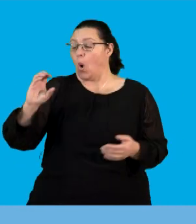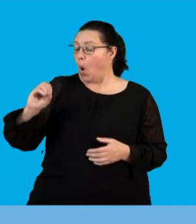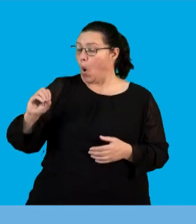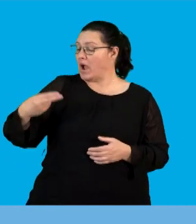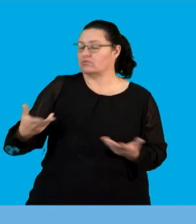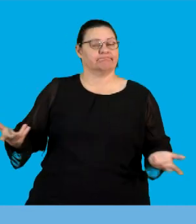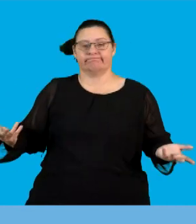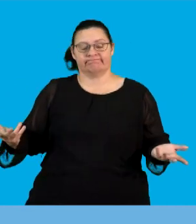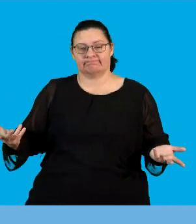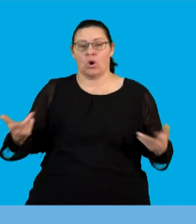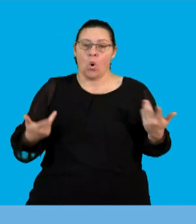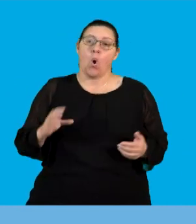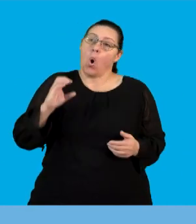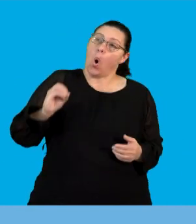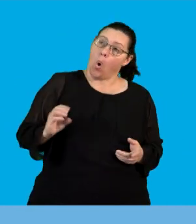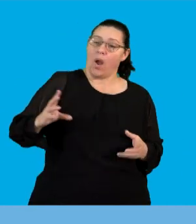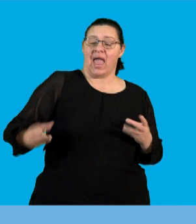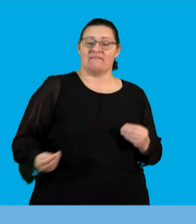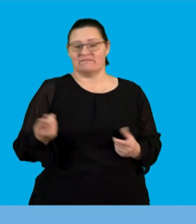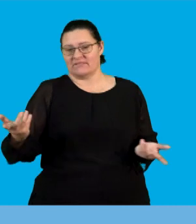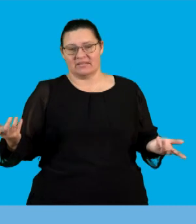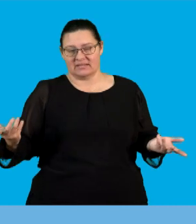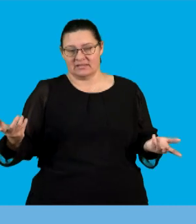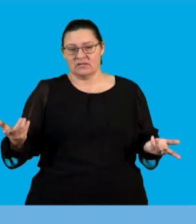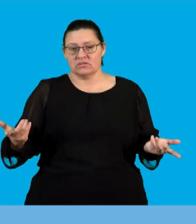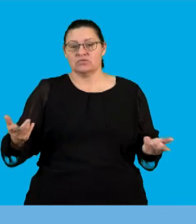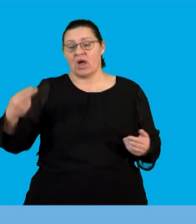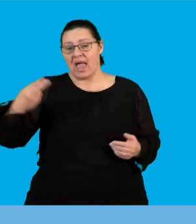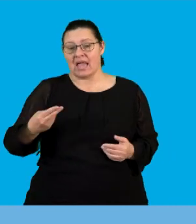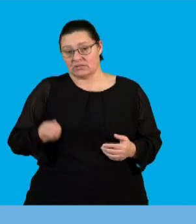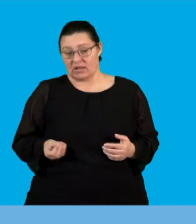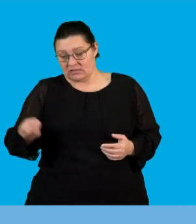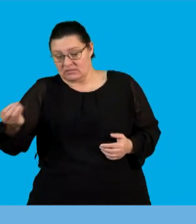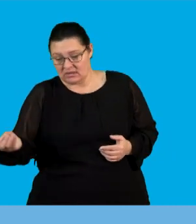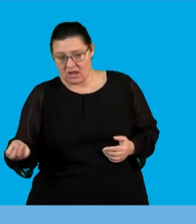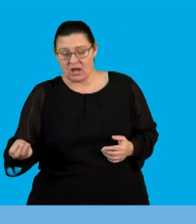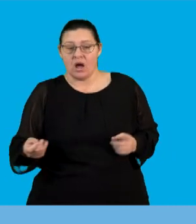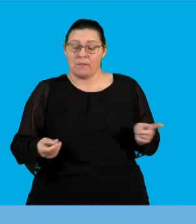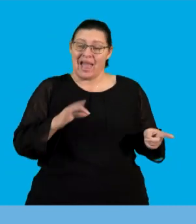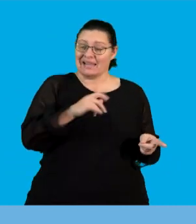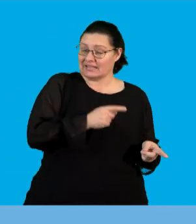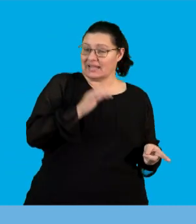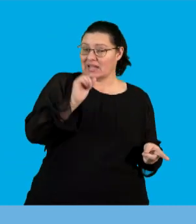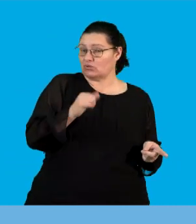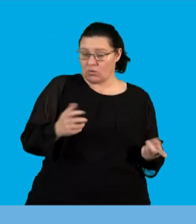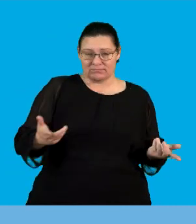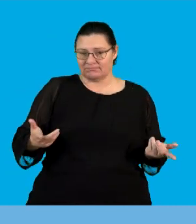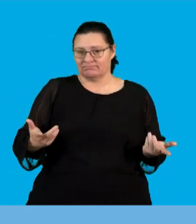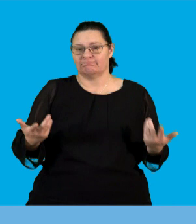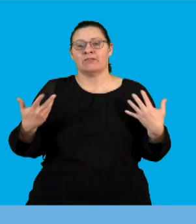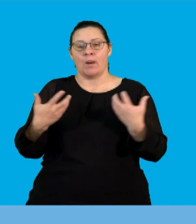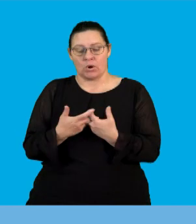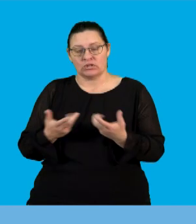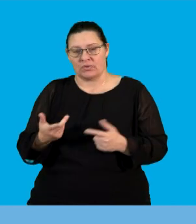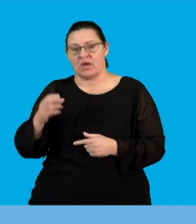reaction. Or some have the O to contribute into the reaction. So when the H is donated or contributed by the acid,